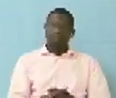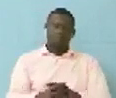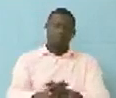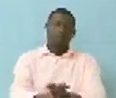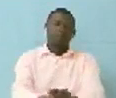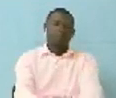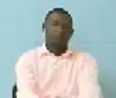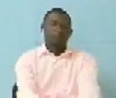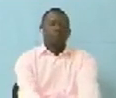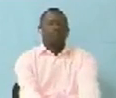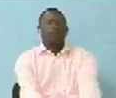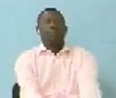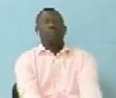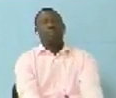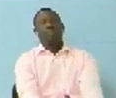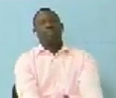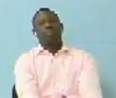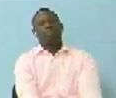just,